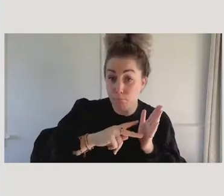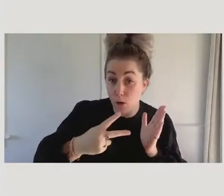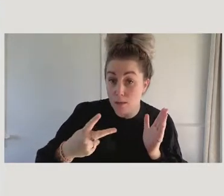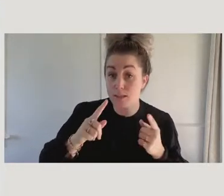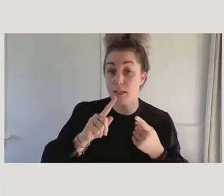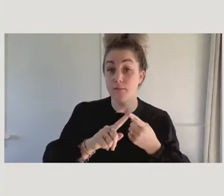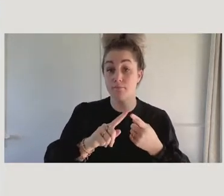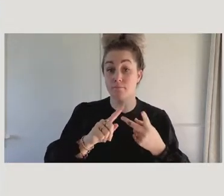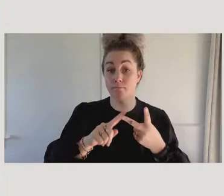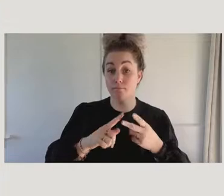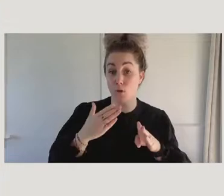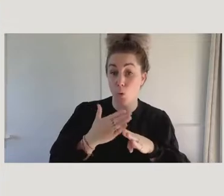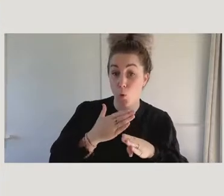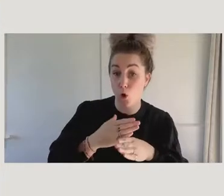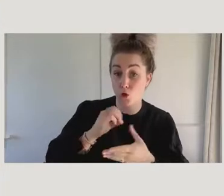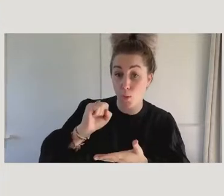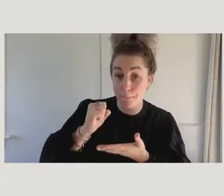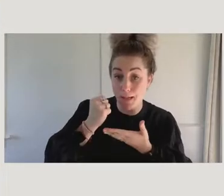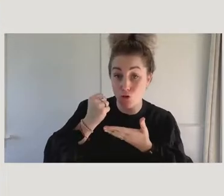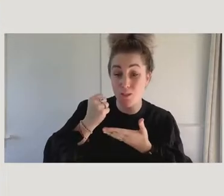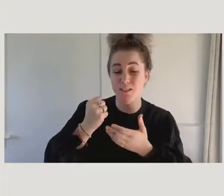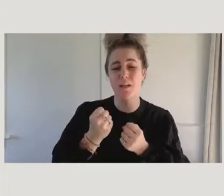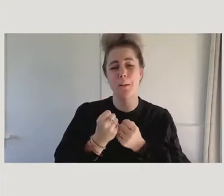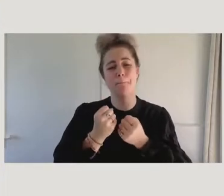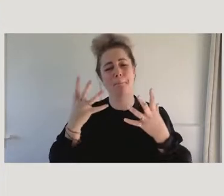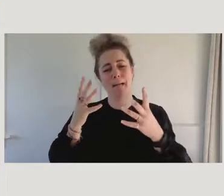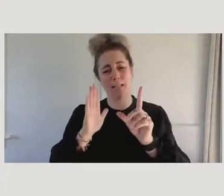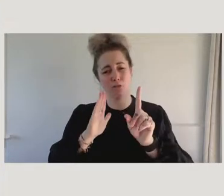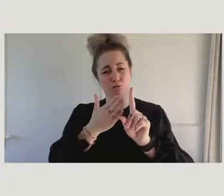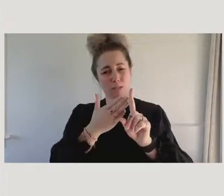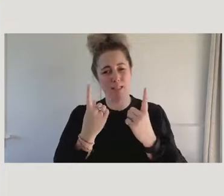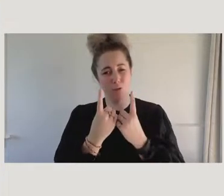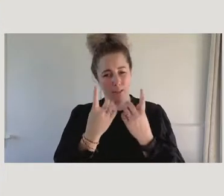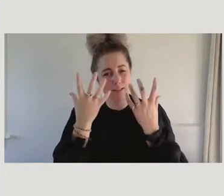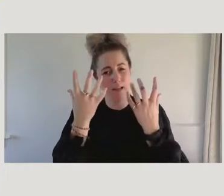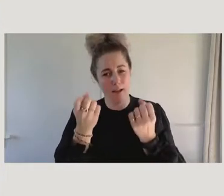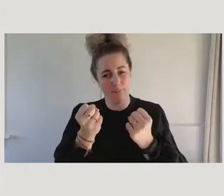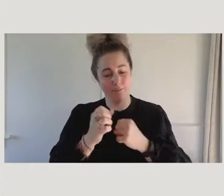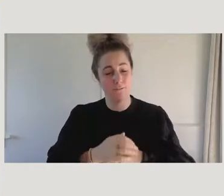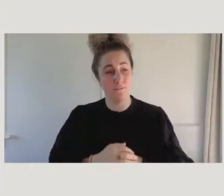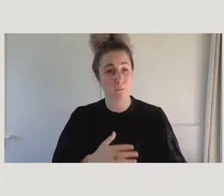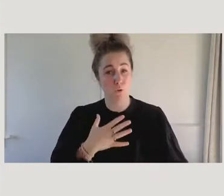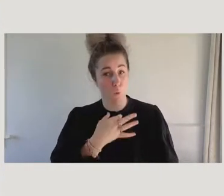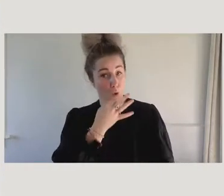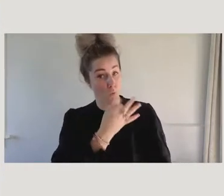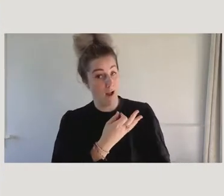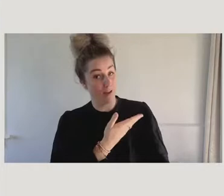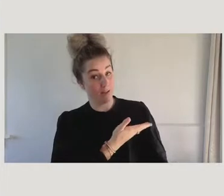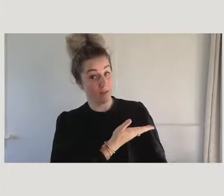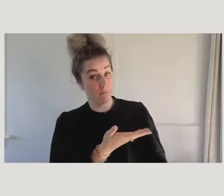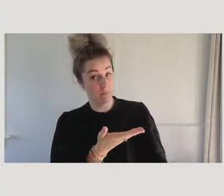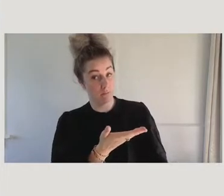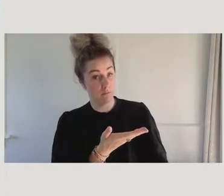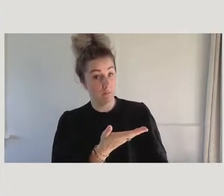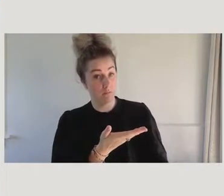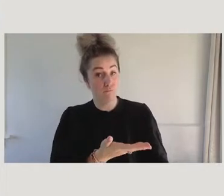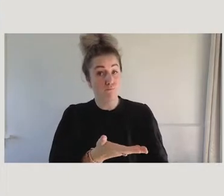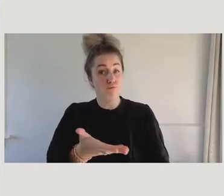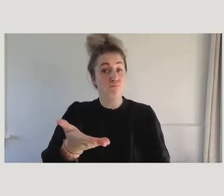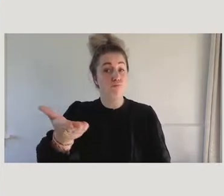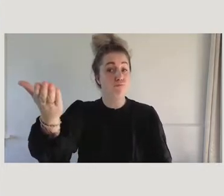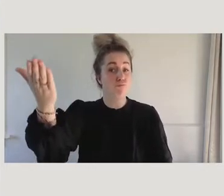worked on budget they did many strategic things so what we want to ask them back in the